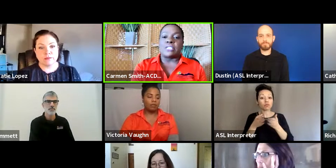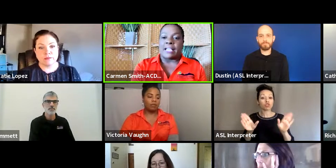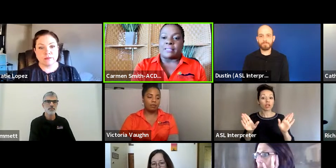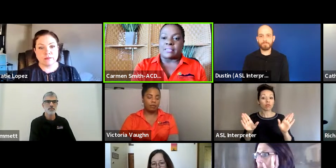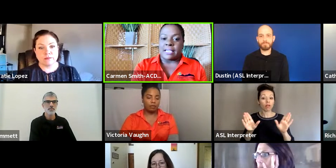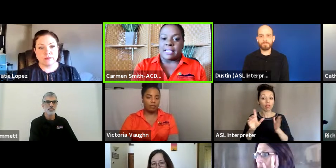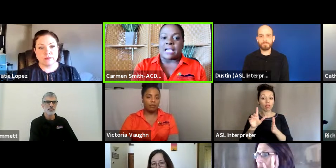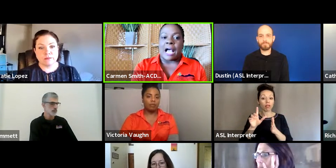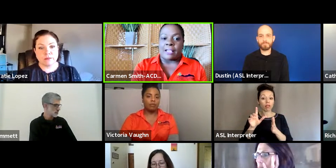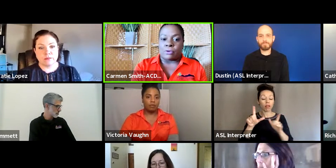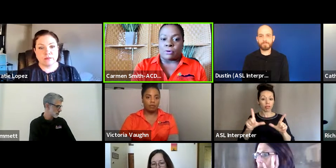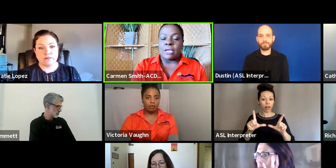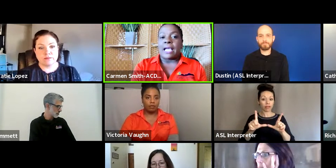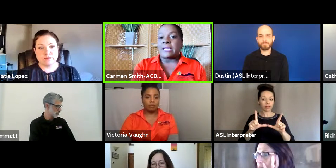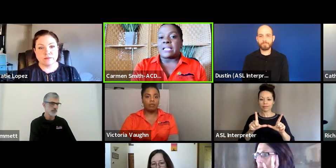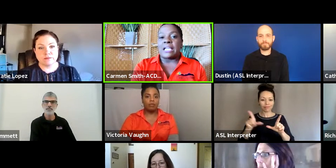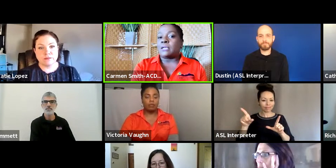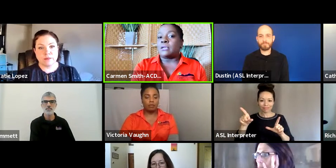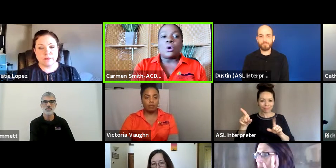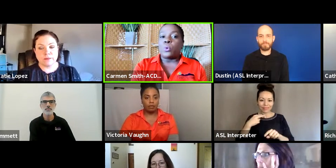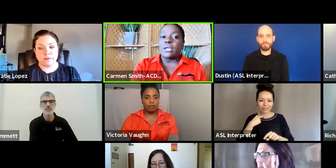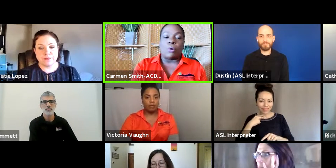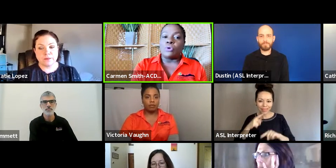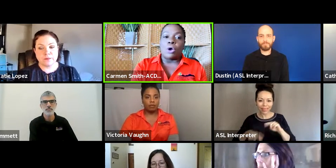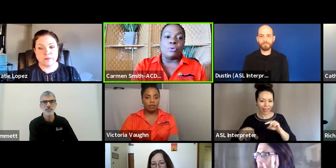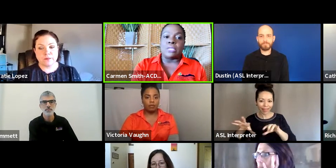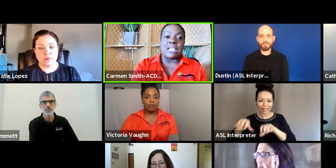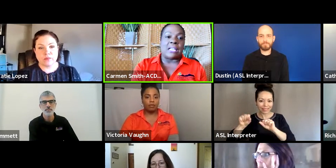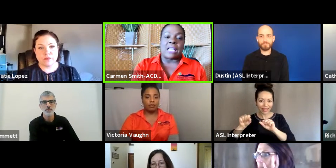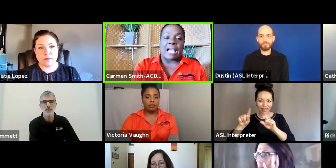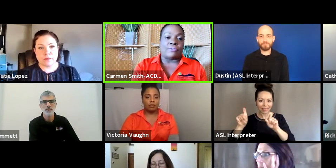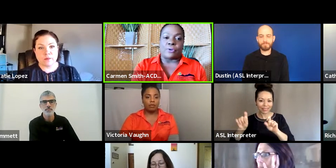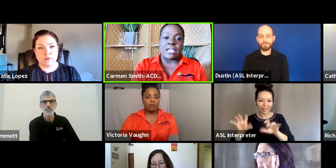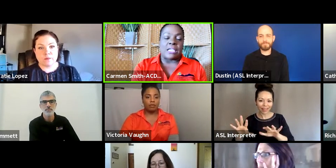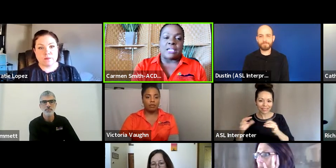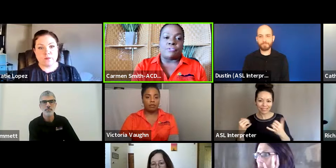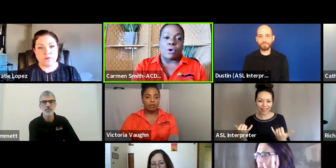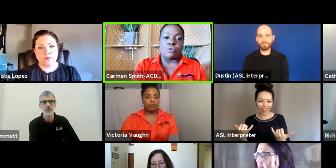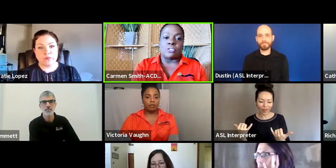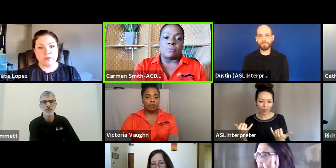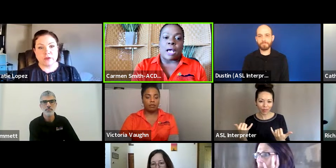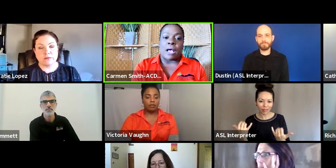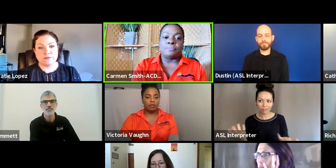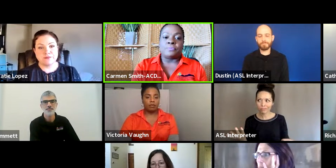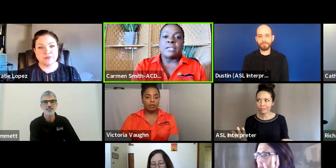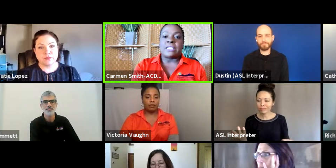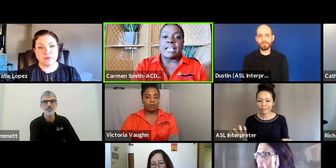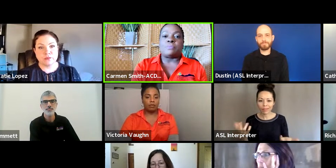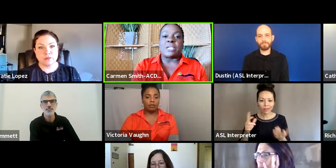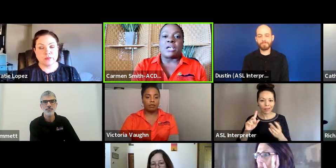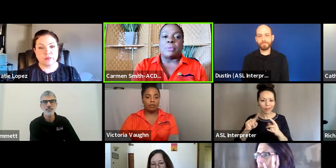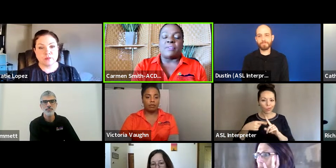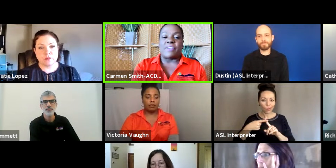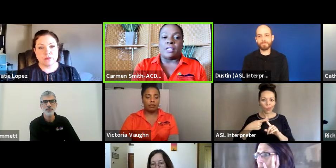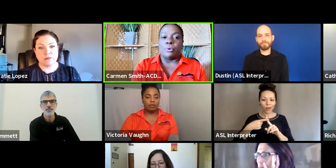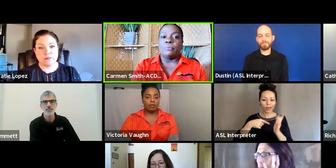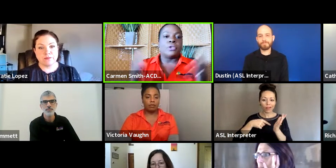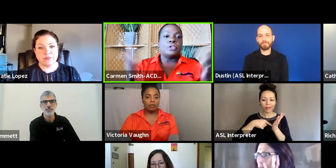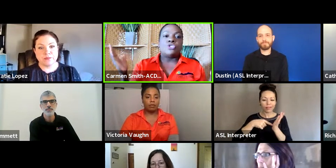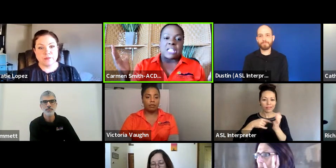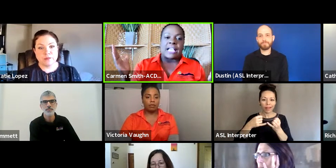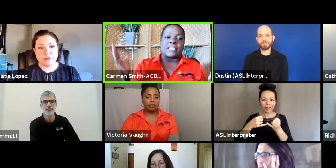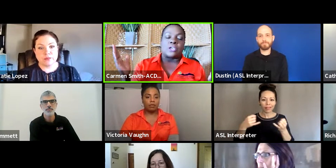are not able to take the test either. And again, we don't know the deadline for any of those tests